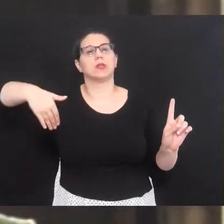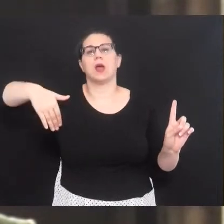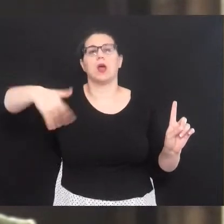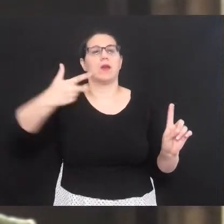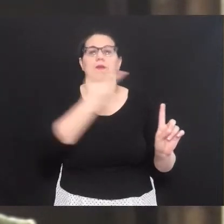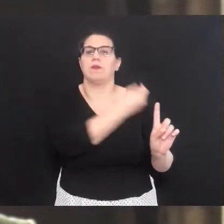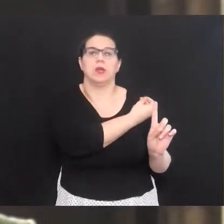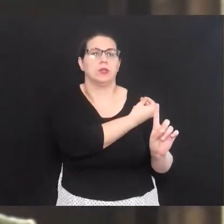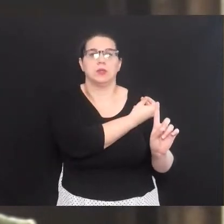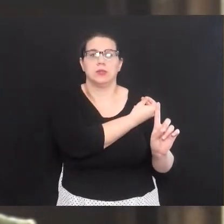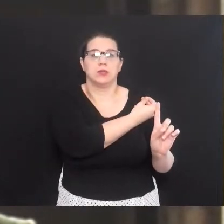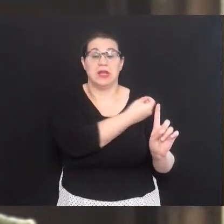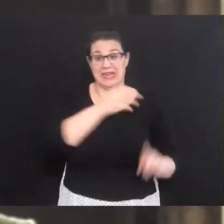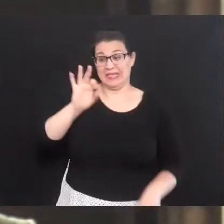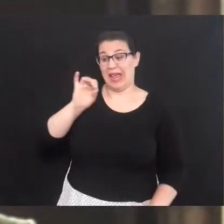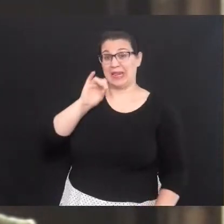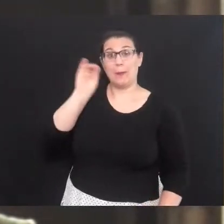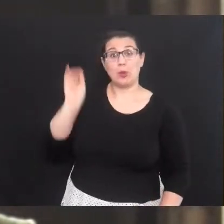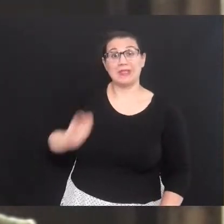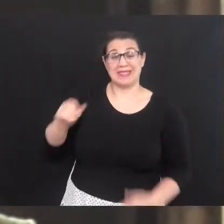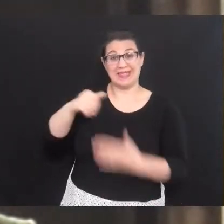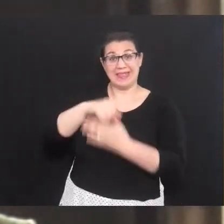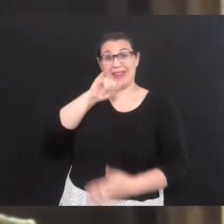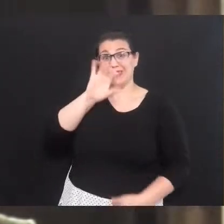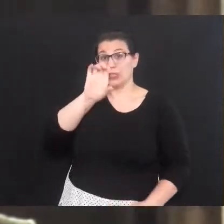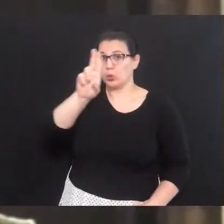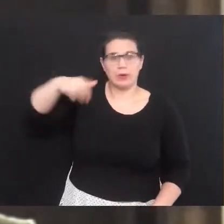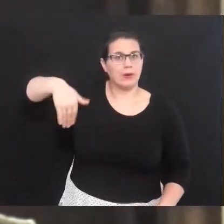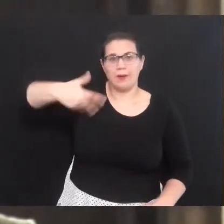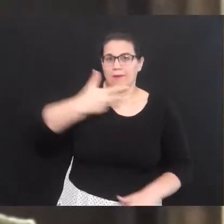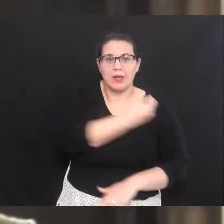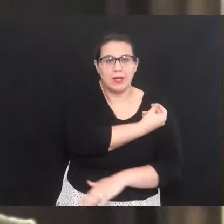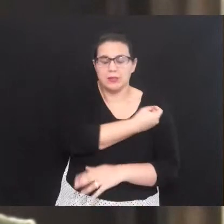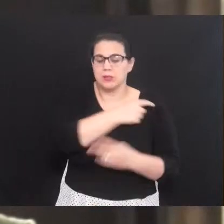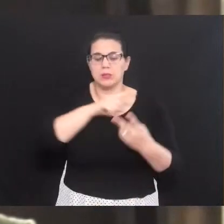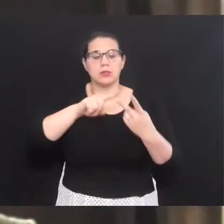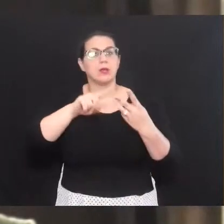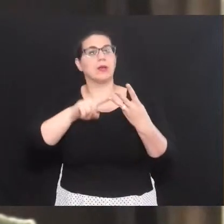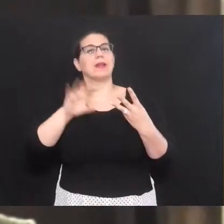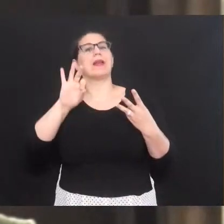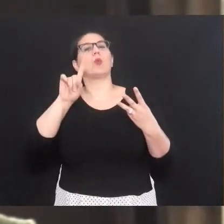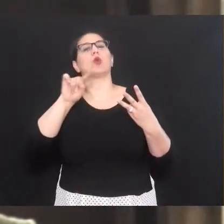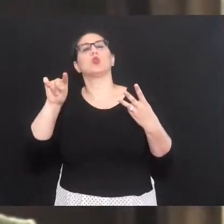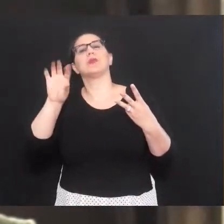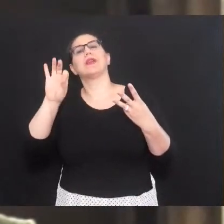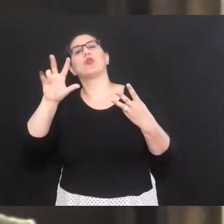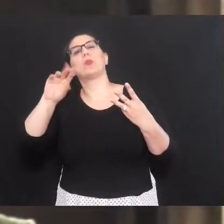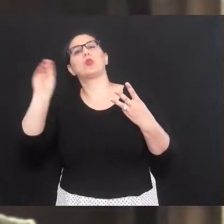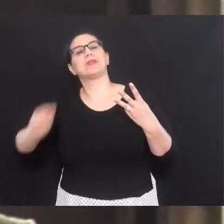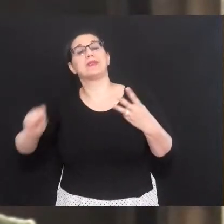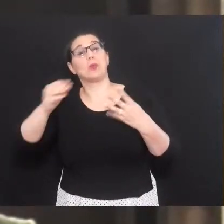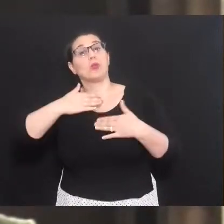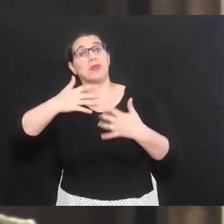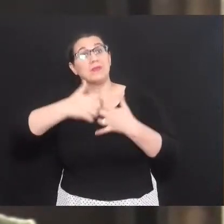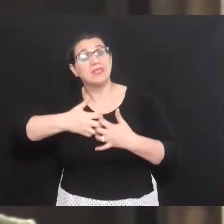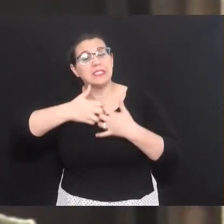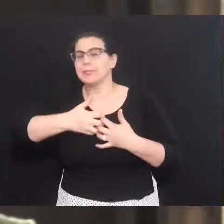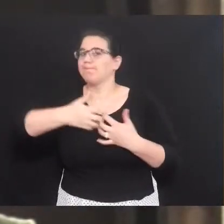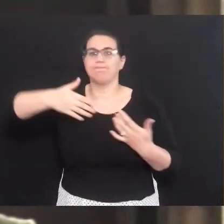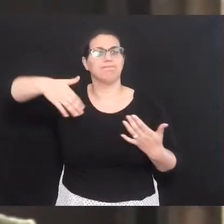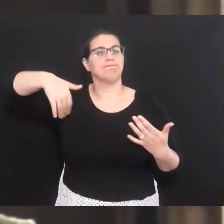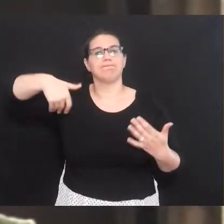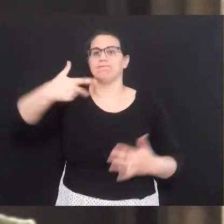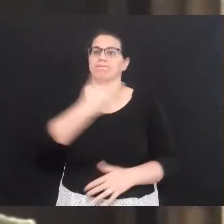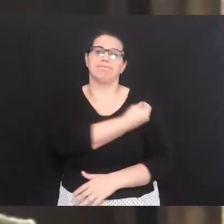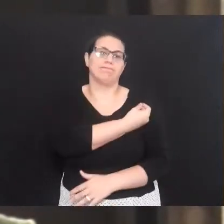of our ICU patients not vaccinated, 91 to 93% of our people on ventilators not vaccinated. And the